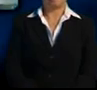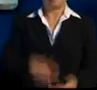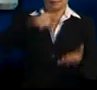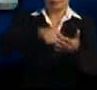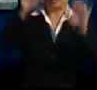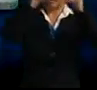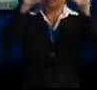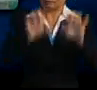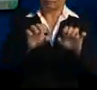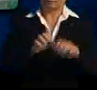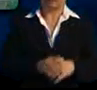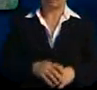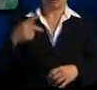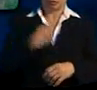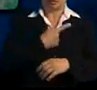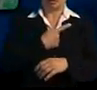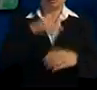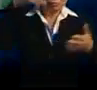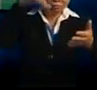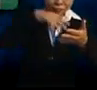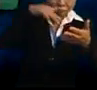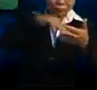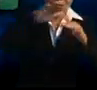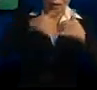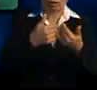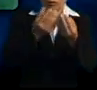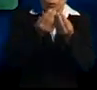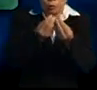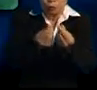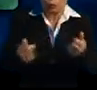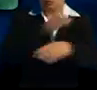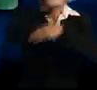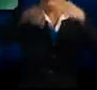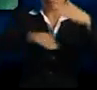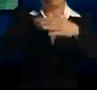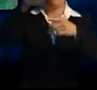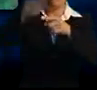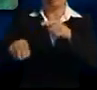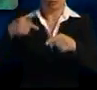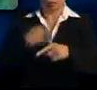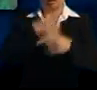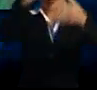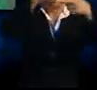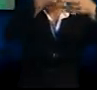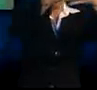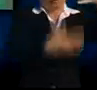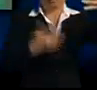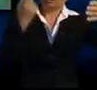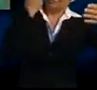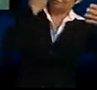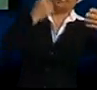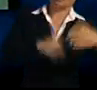In this experiment, we are going to study on the solubility of all minerals that we have listed previously.